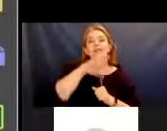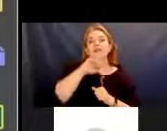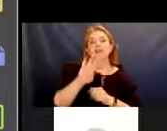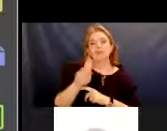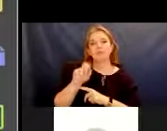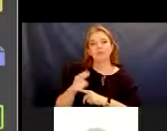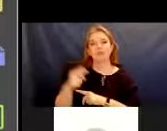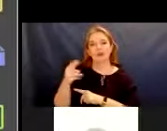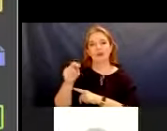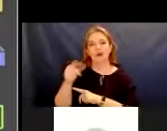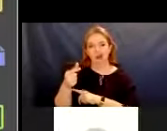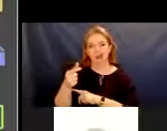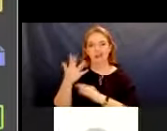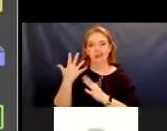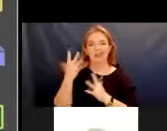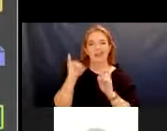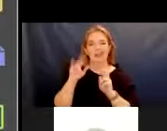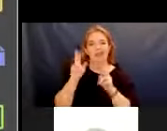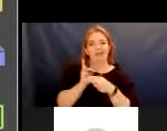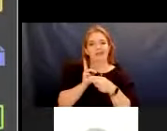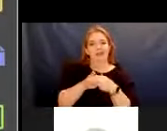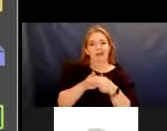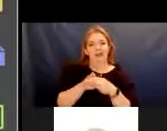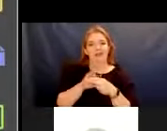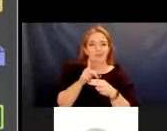attached to a tractor that my grandfather was pulling through